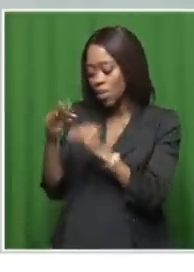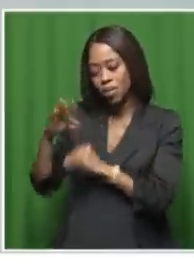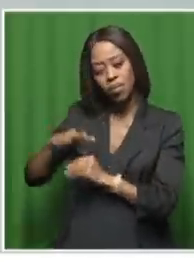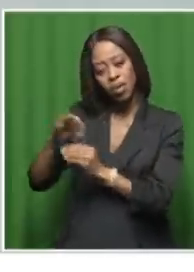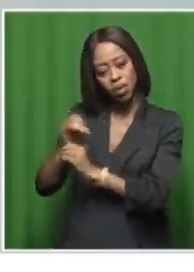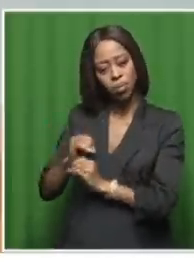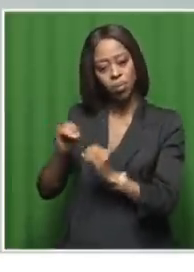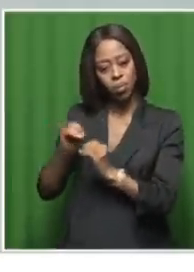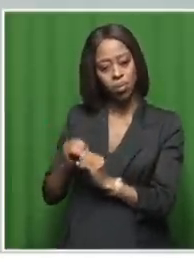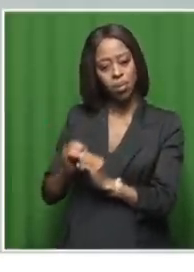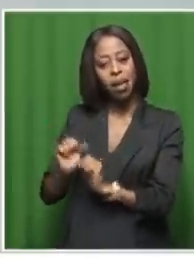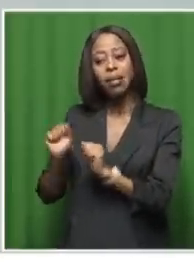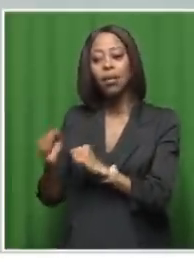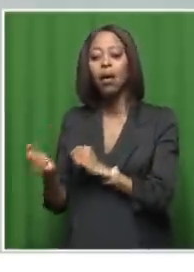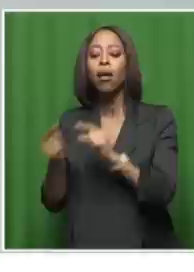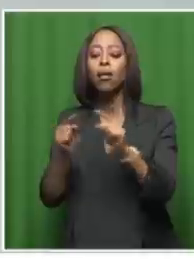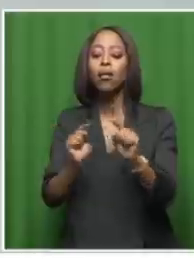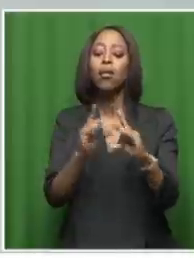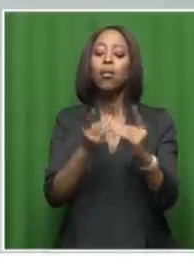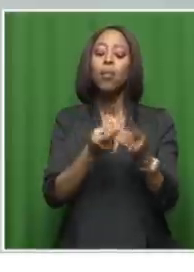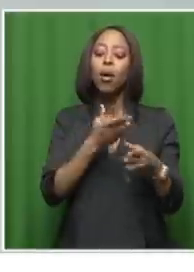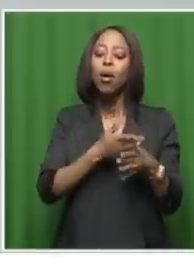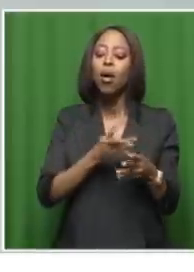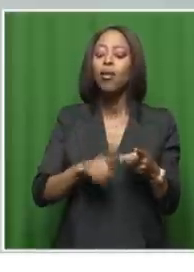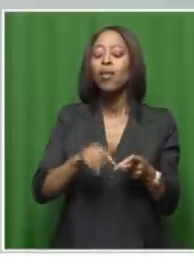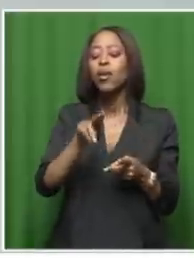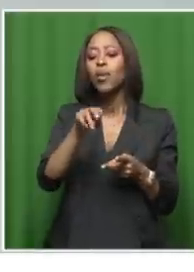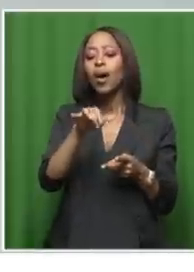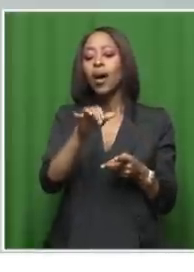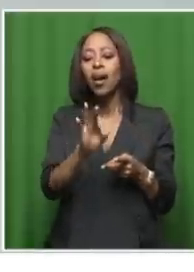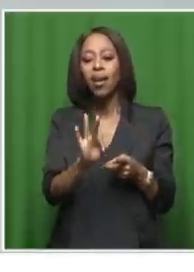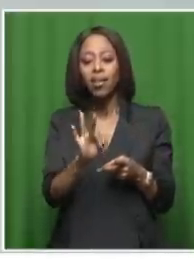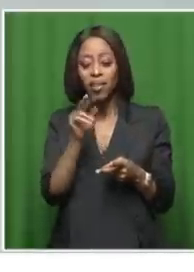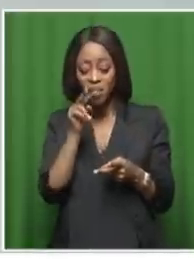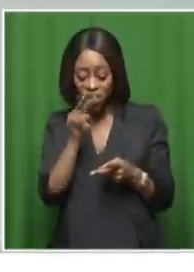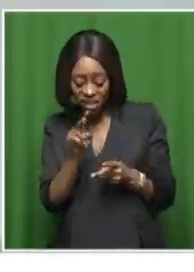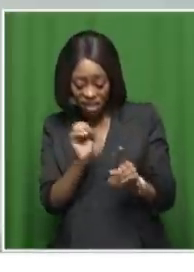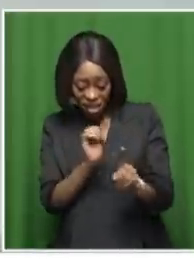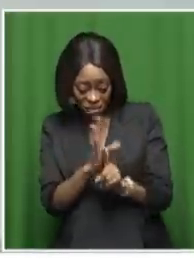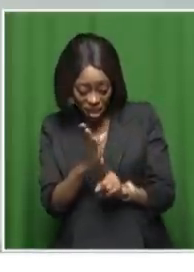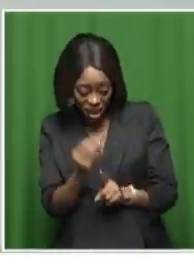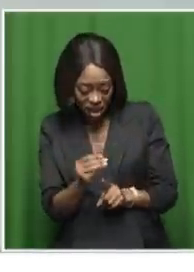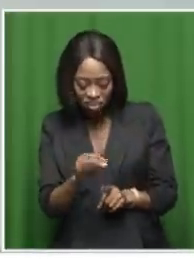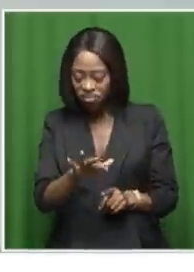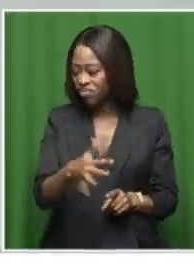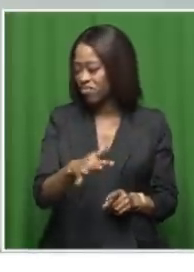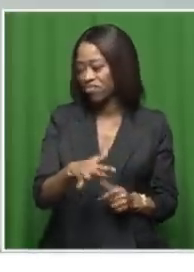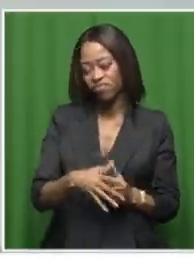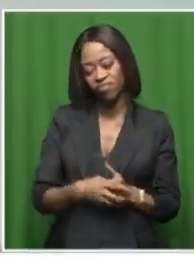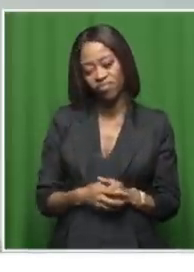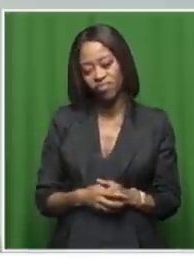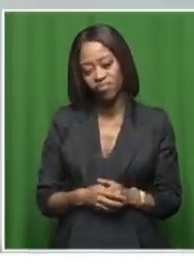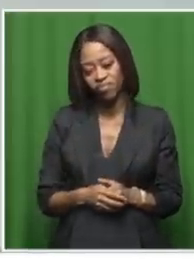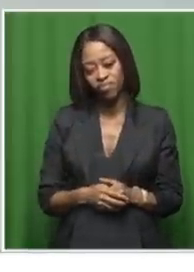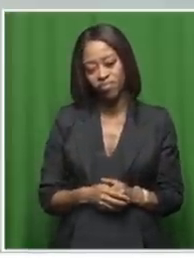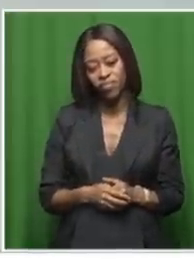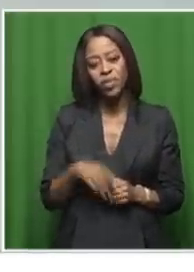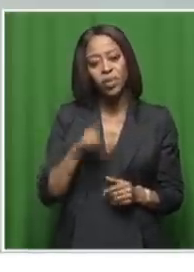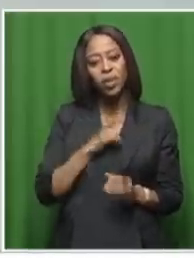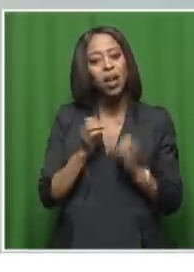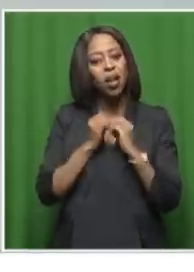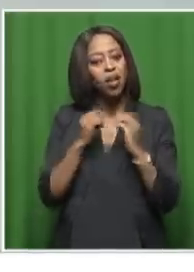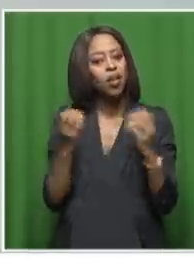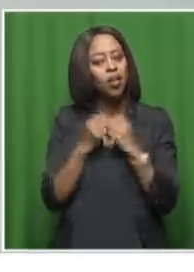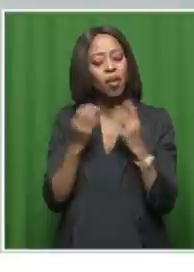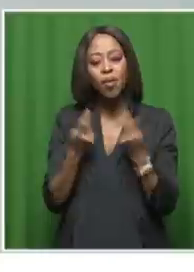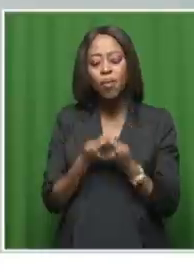of Labor, through the UIF, you can go to the CDs. How much impact has been made on the trainings that have been provided, the large sums of billions that are